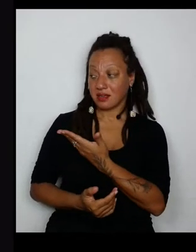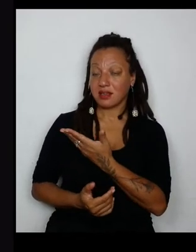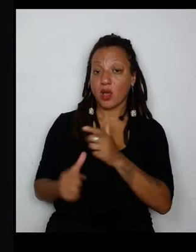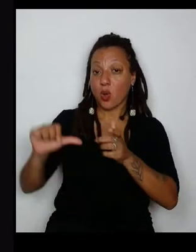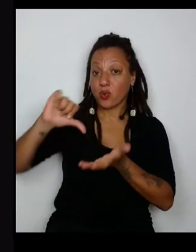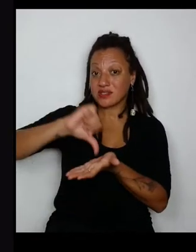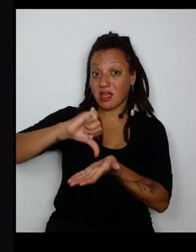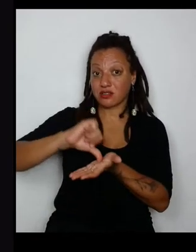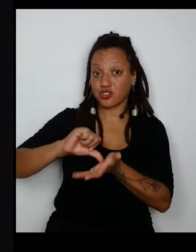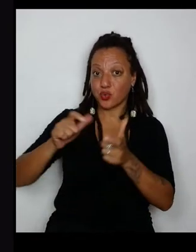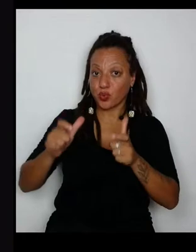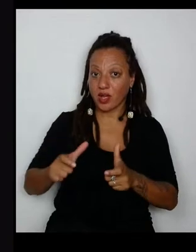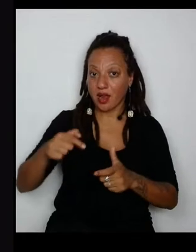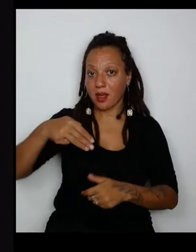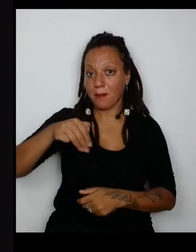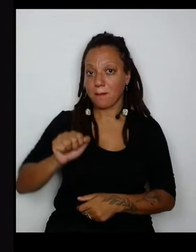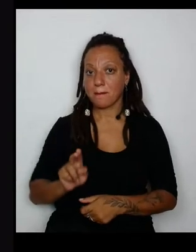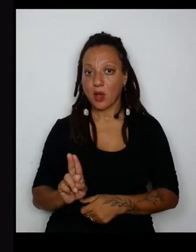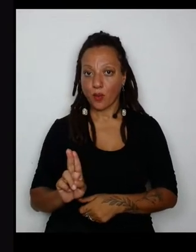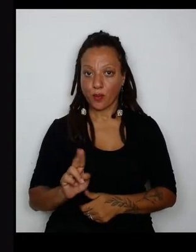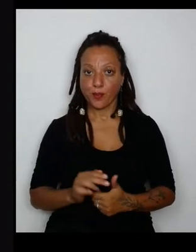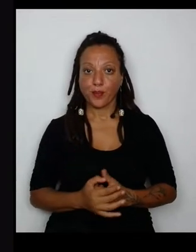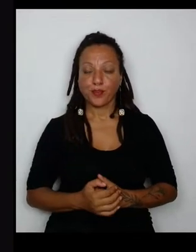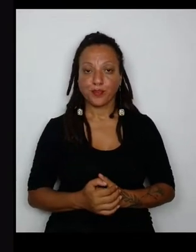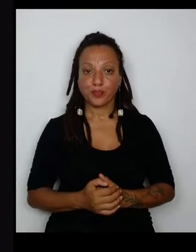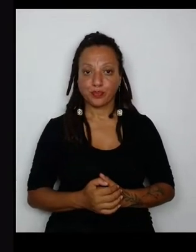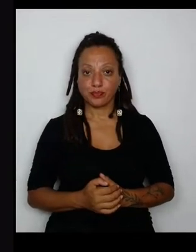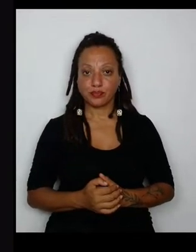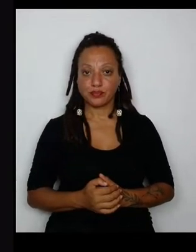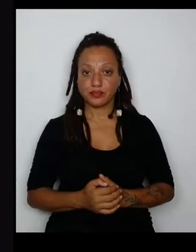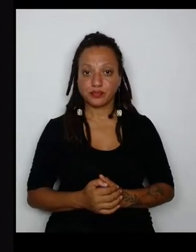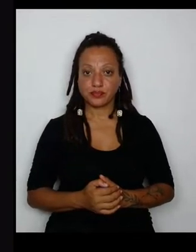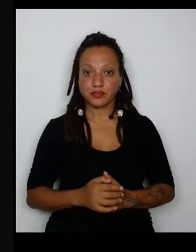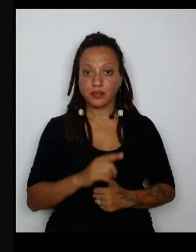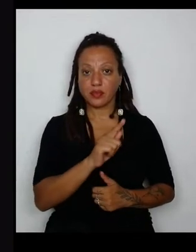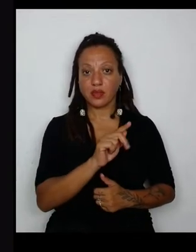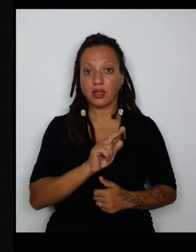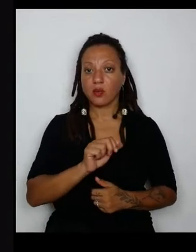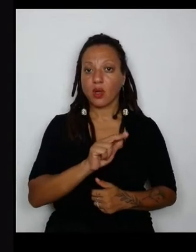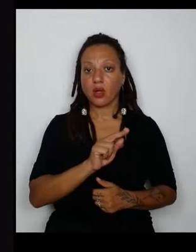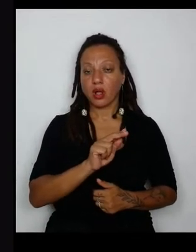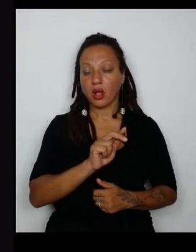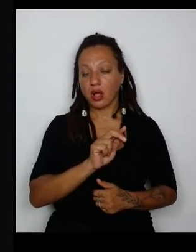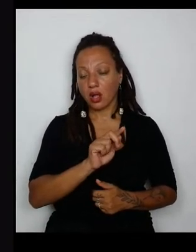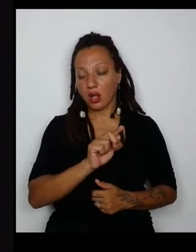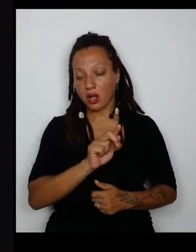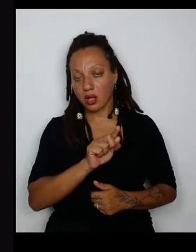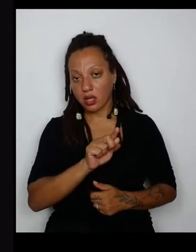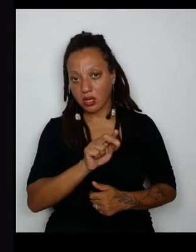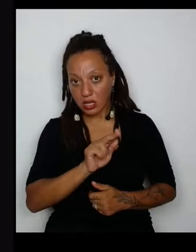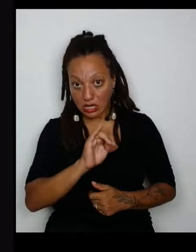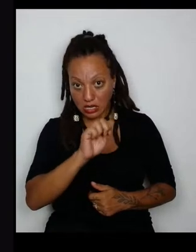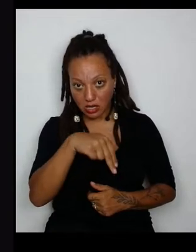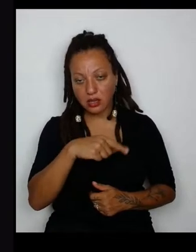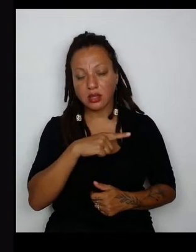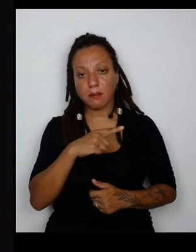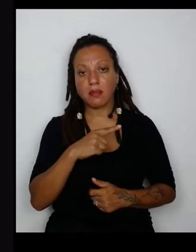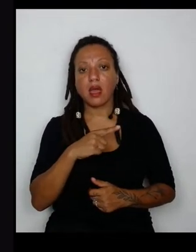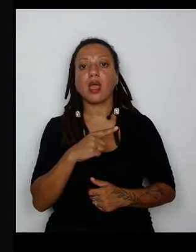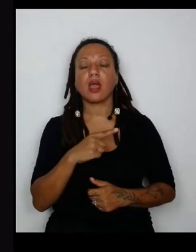and gender fluid queer bodies and this um this term here in relation to